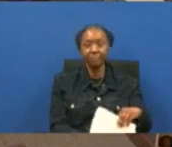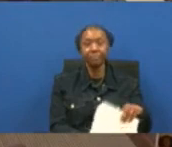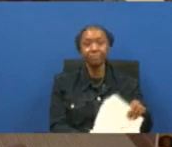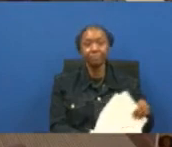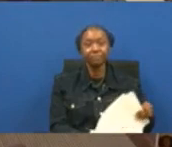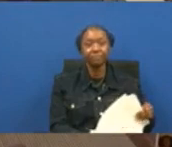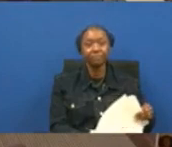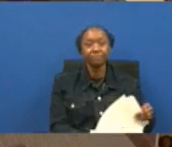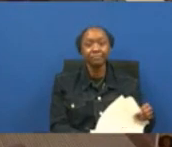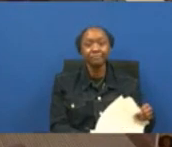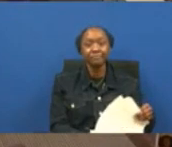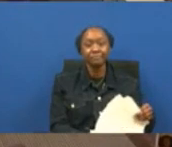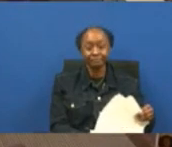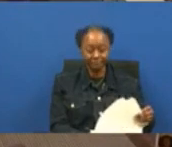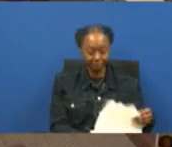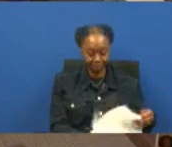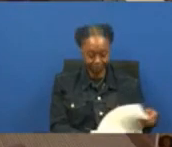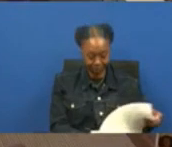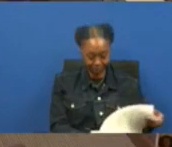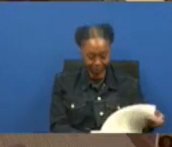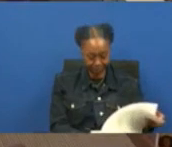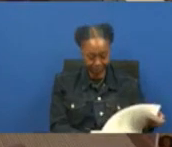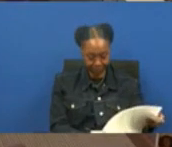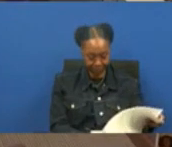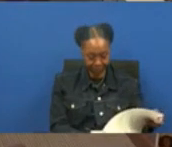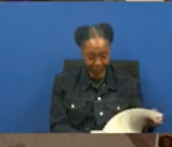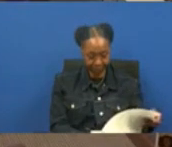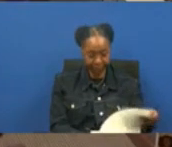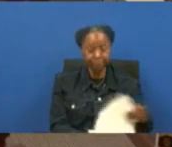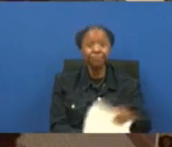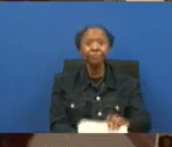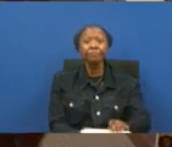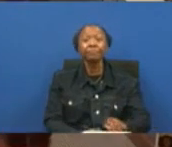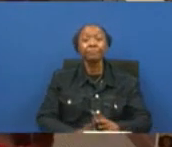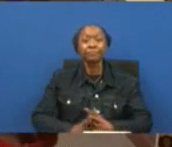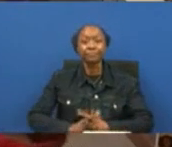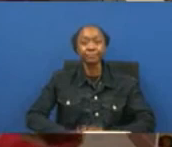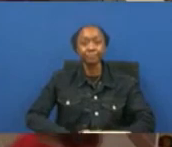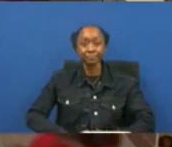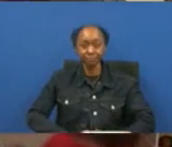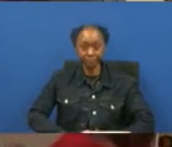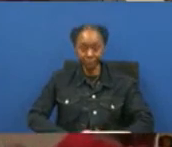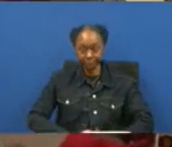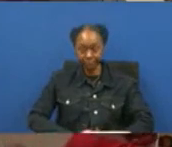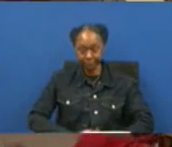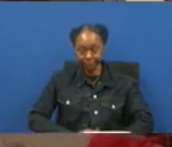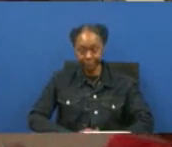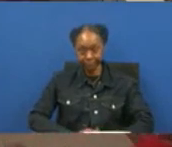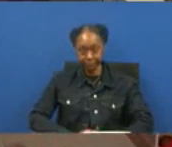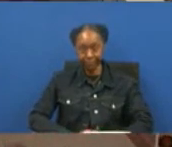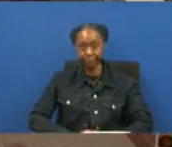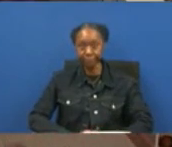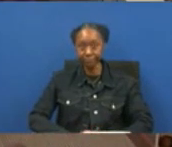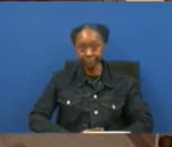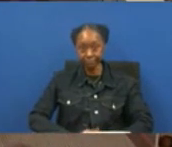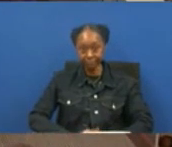All right, big smile from everybody. All right, look straight in the camera. All right, hold that for me. All right, got you.